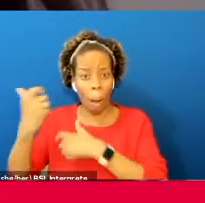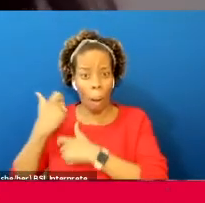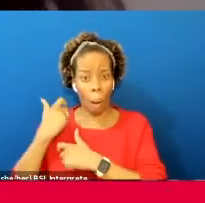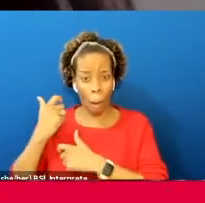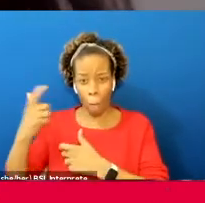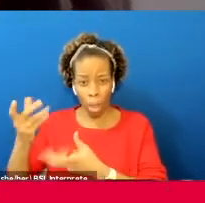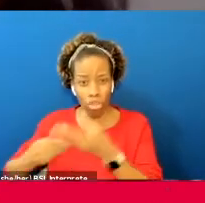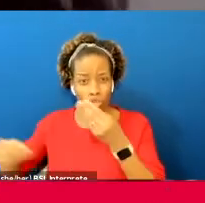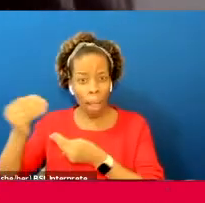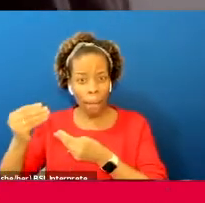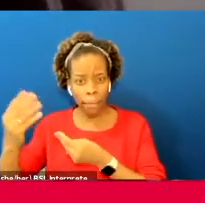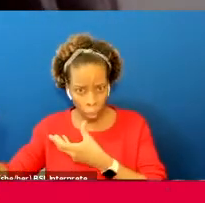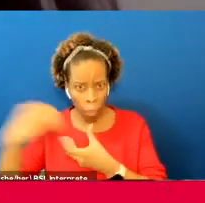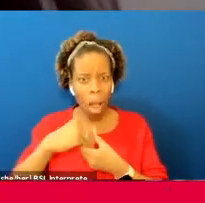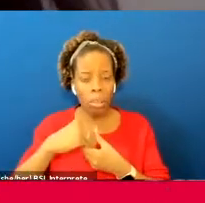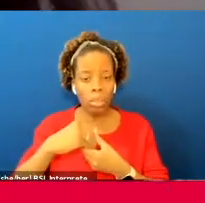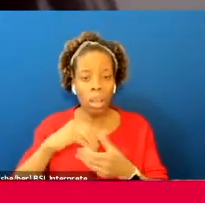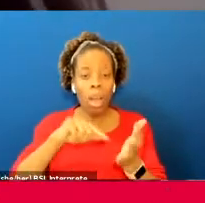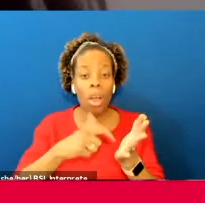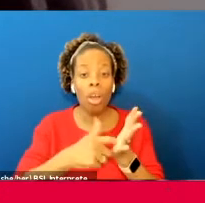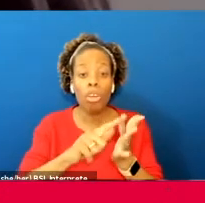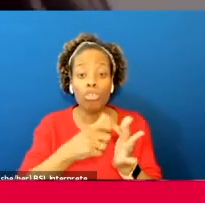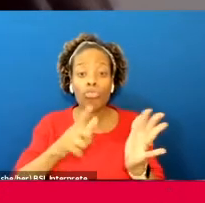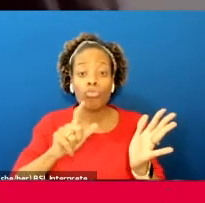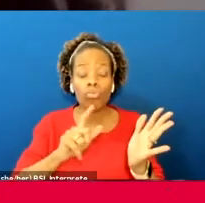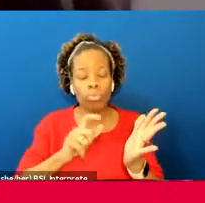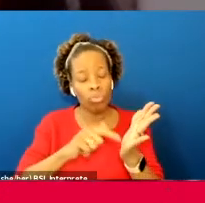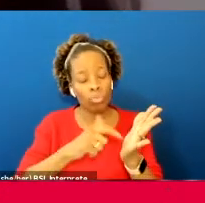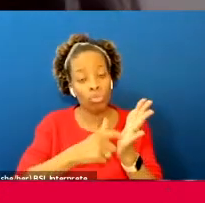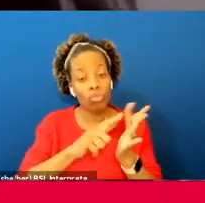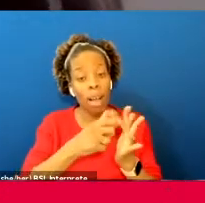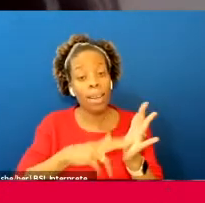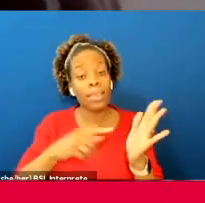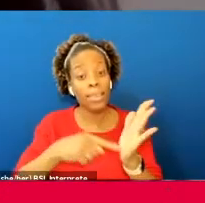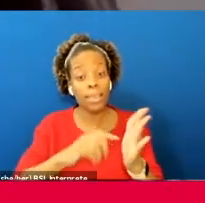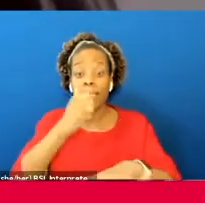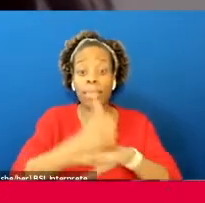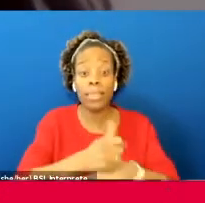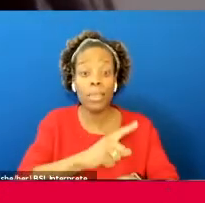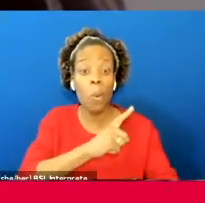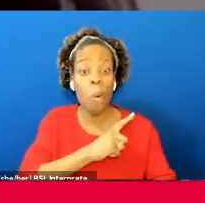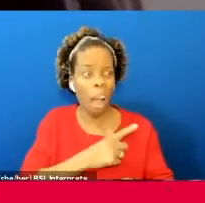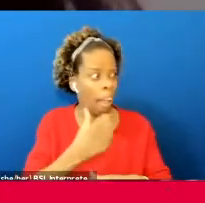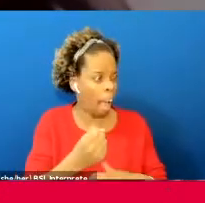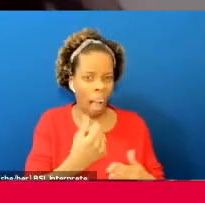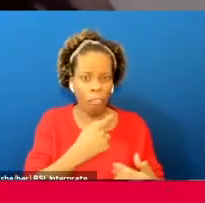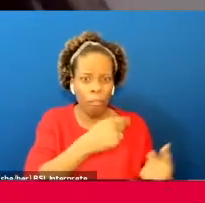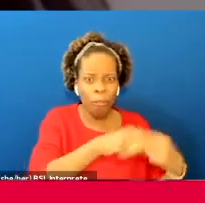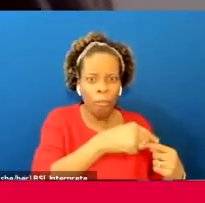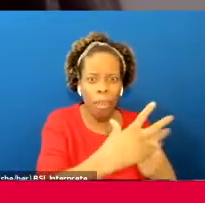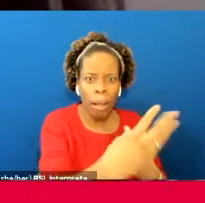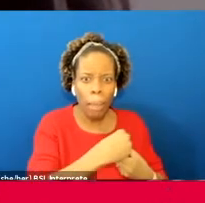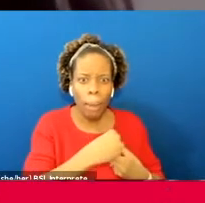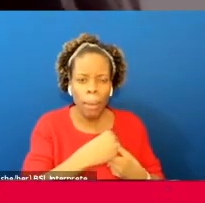Trident. How would Trident exist if not from the taxpayers' billions? How could politicians' pockets be lined with money if not from the profits